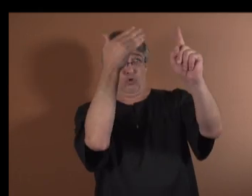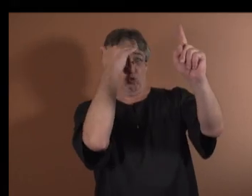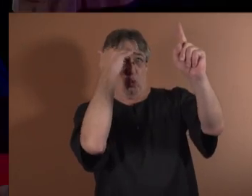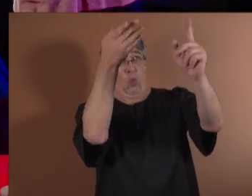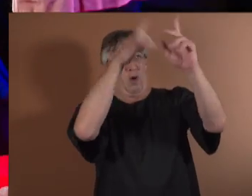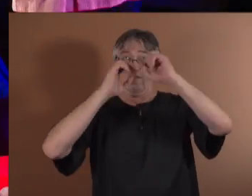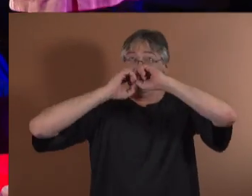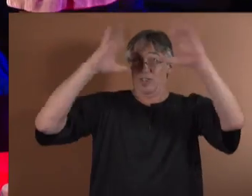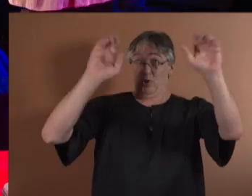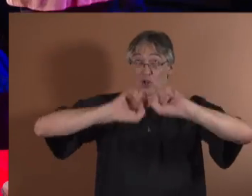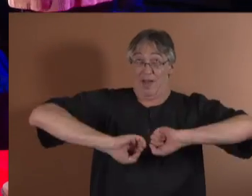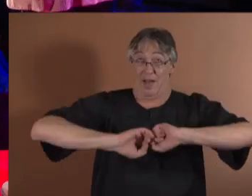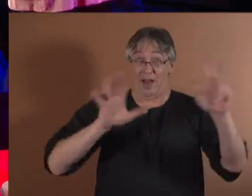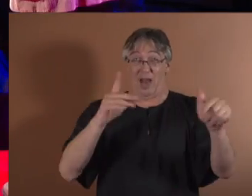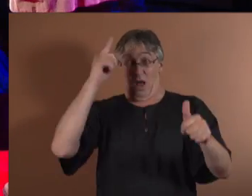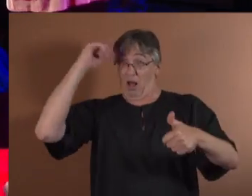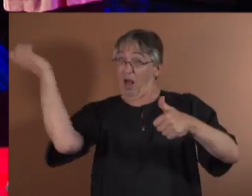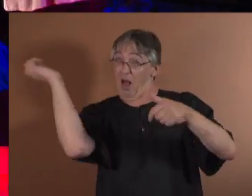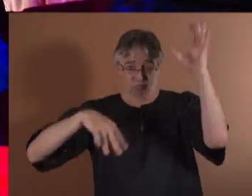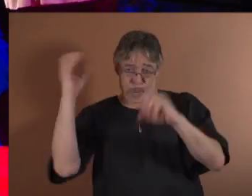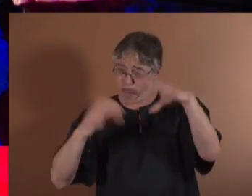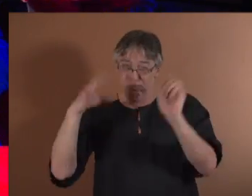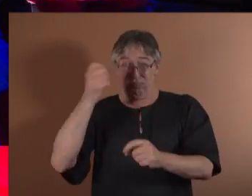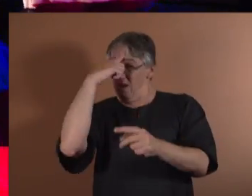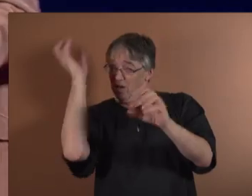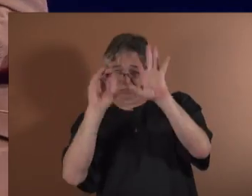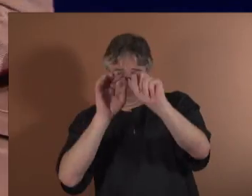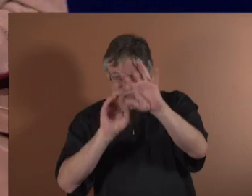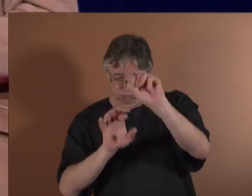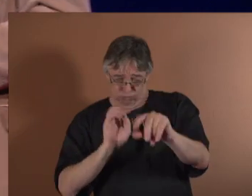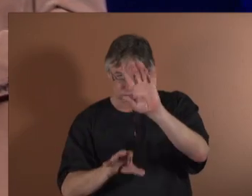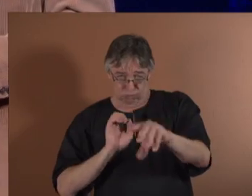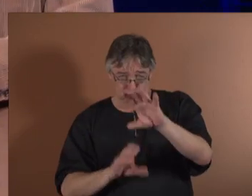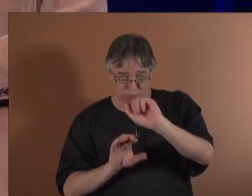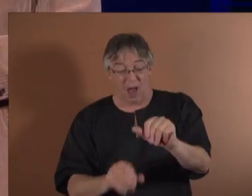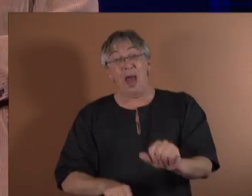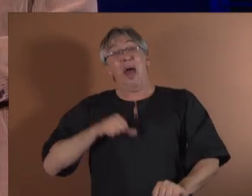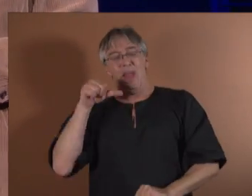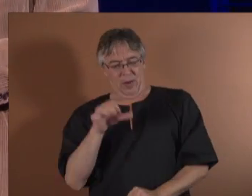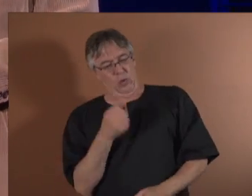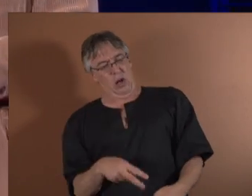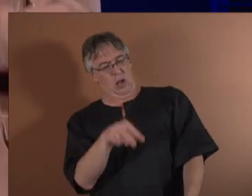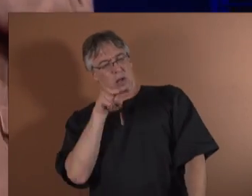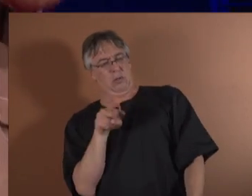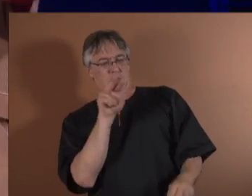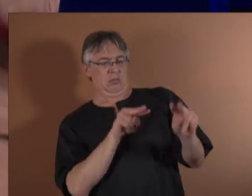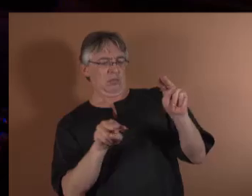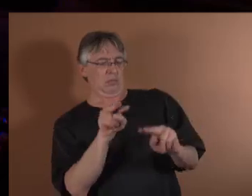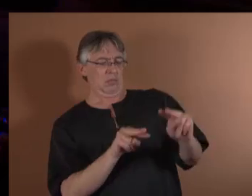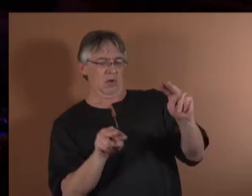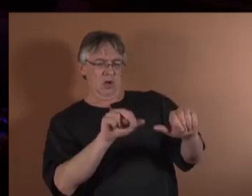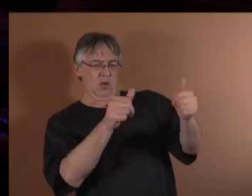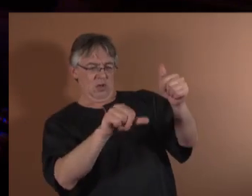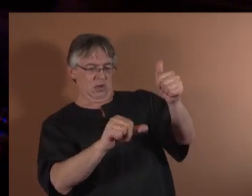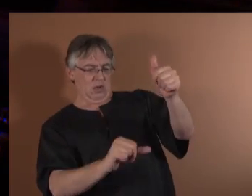vision is clear, that you've generated all the potentially relevant data that might need to be taken into consideration before you can hope to know what's a